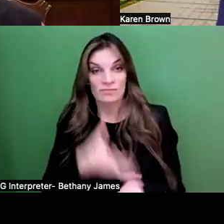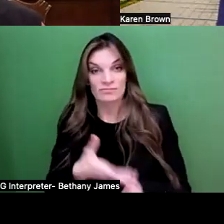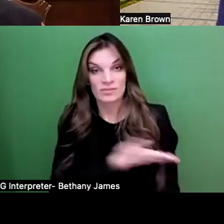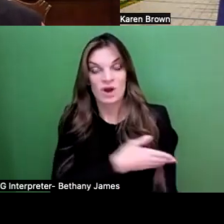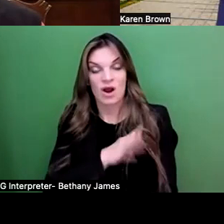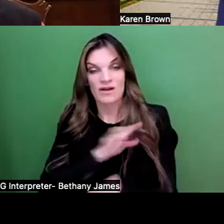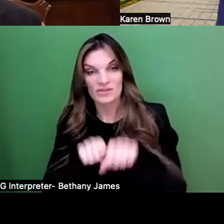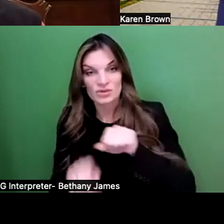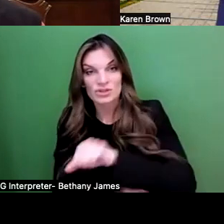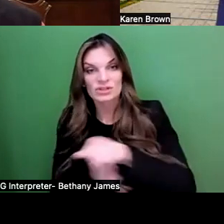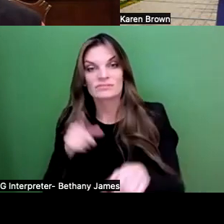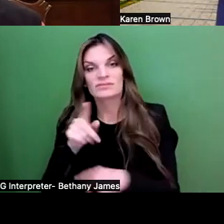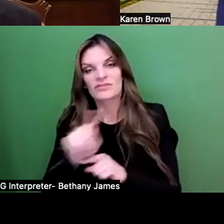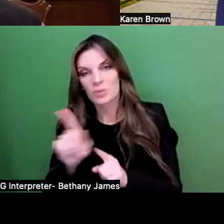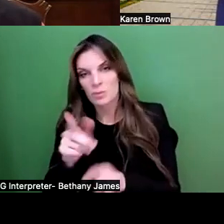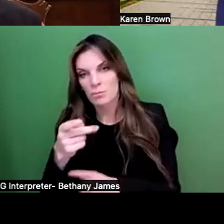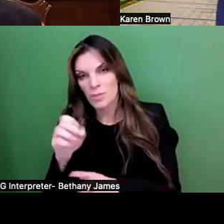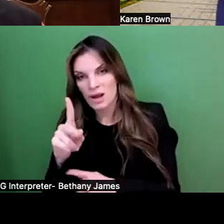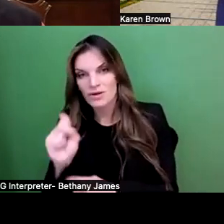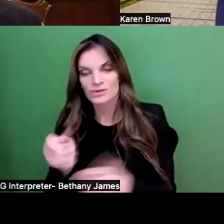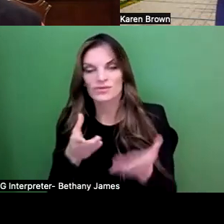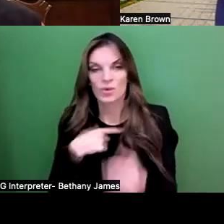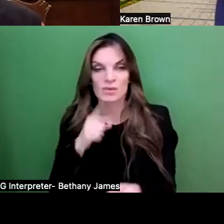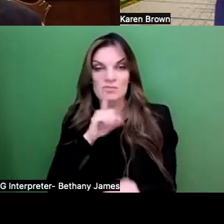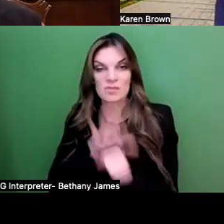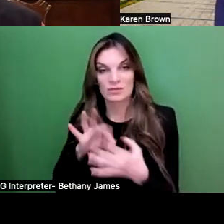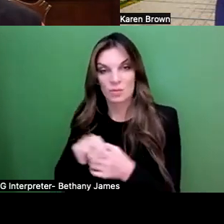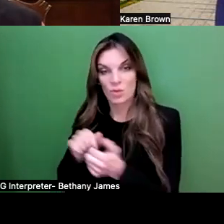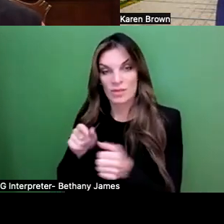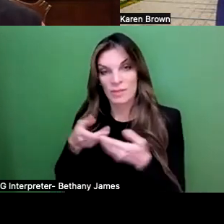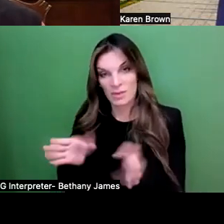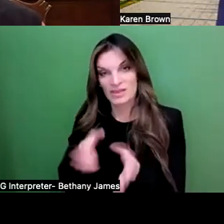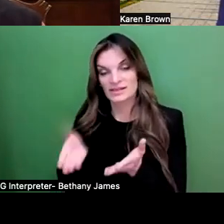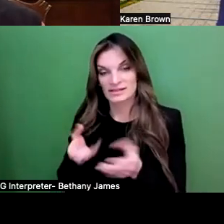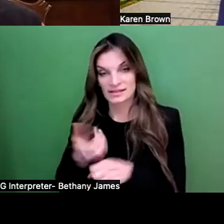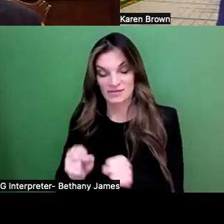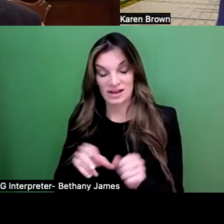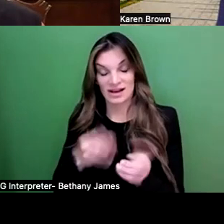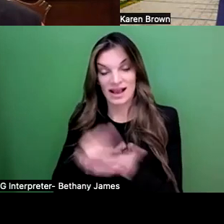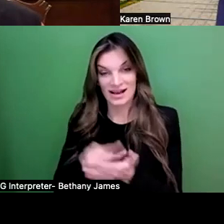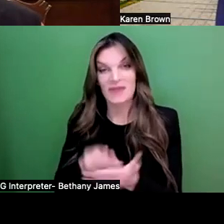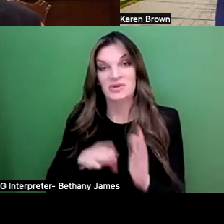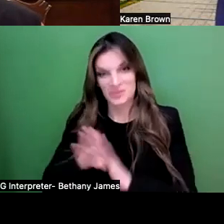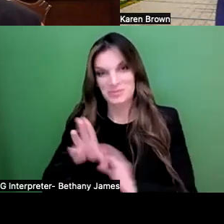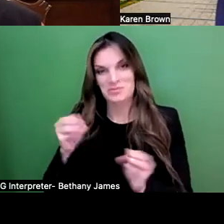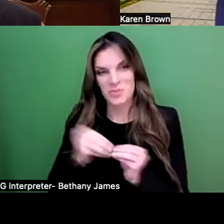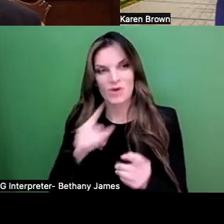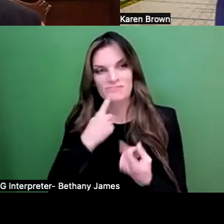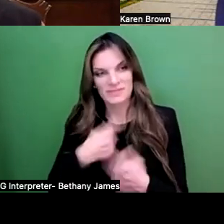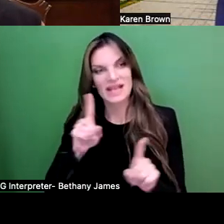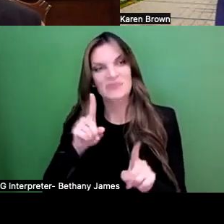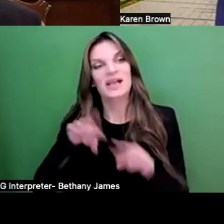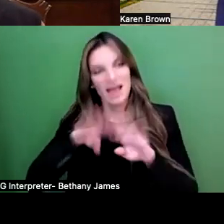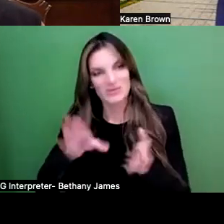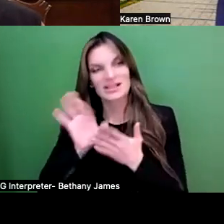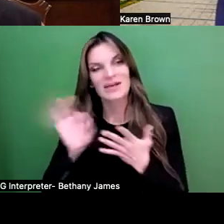parks, roads, and services. We're committed to public safety, economic development, and more attainable housing options. We'll continue